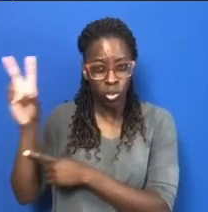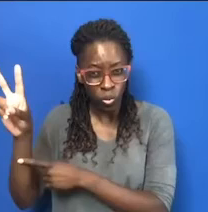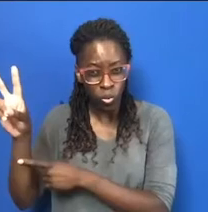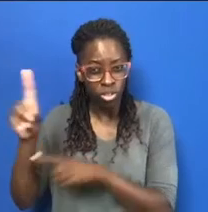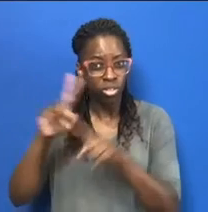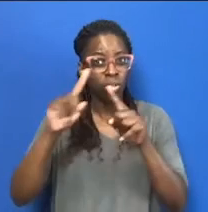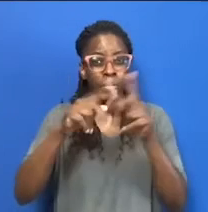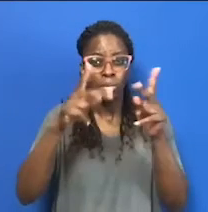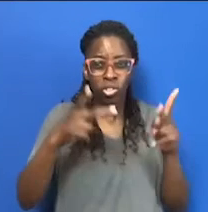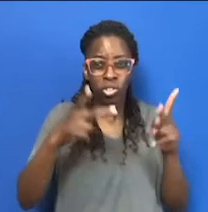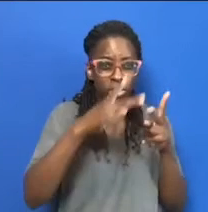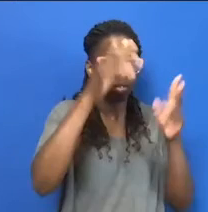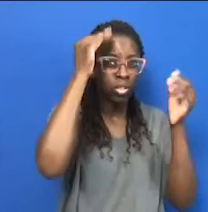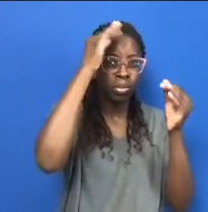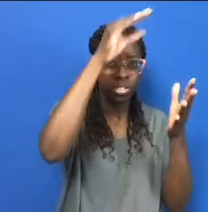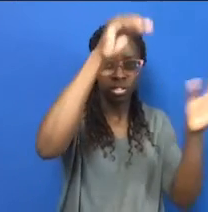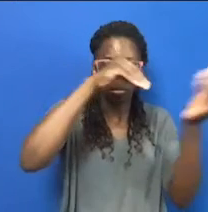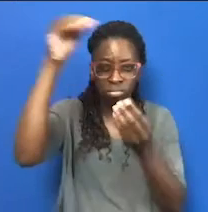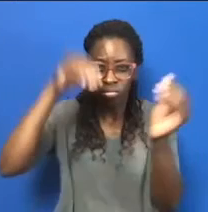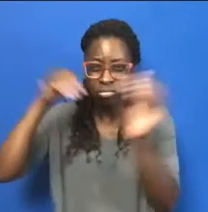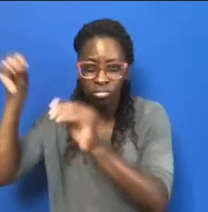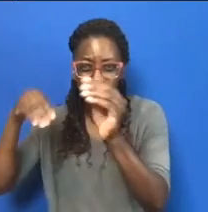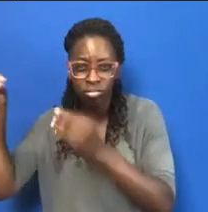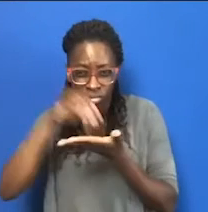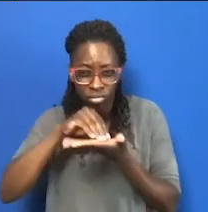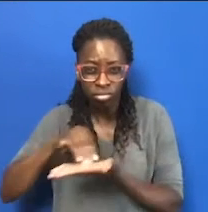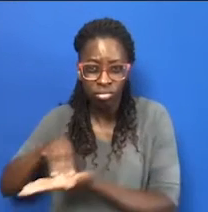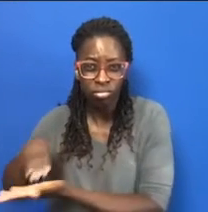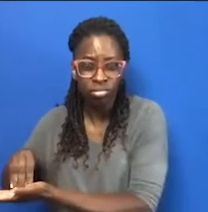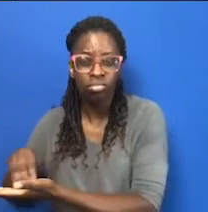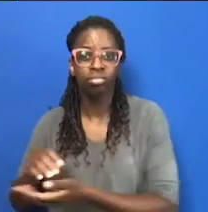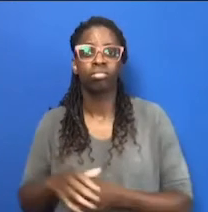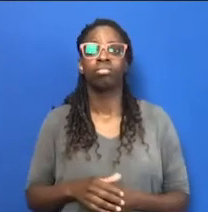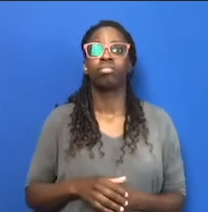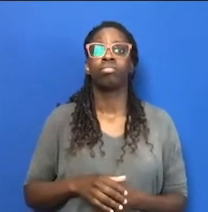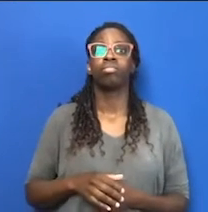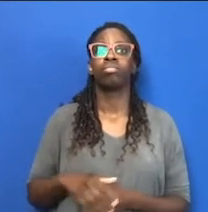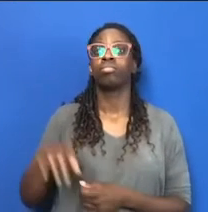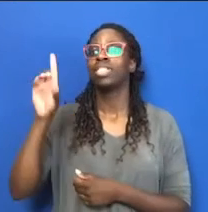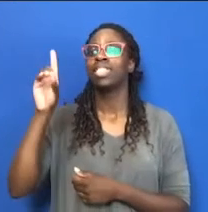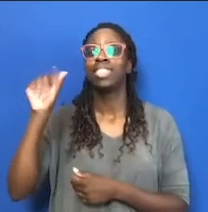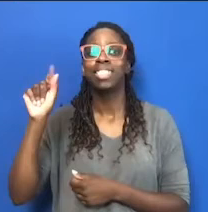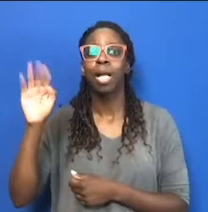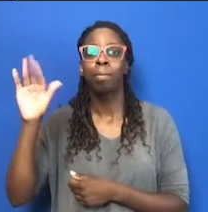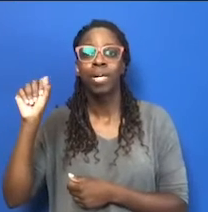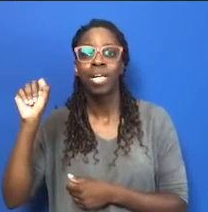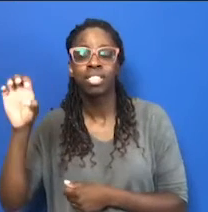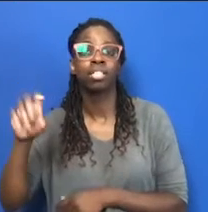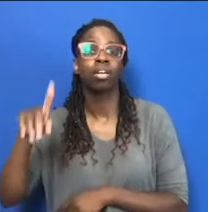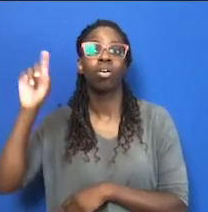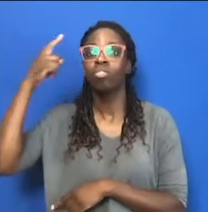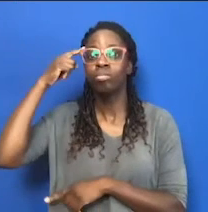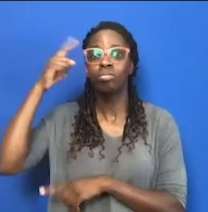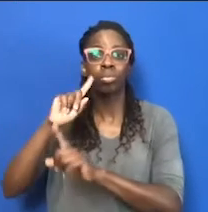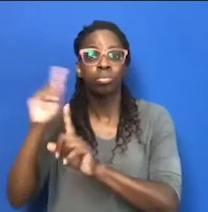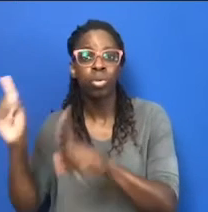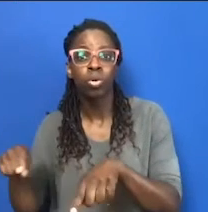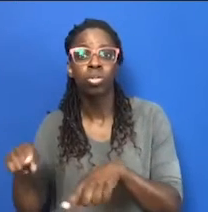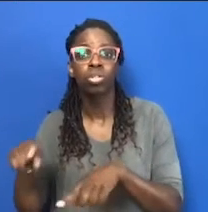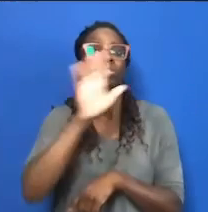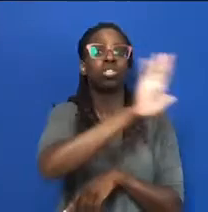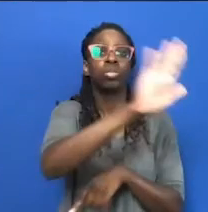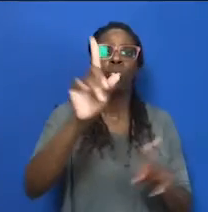of journals, government and foundation reports, conference proceedings, master's